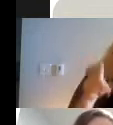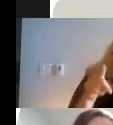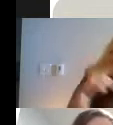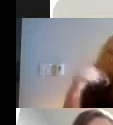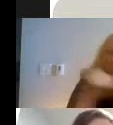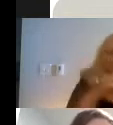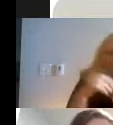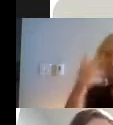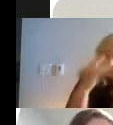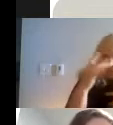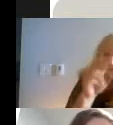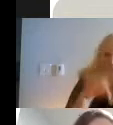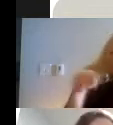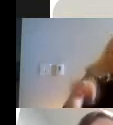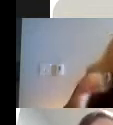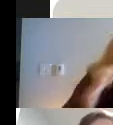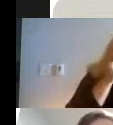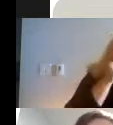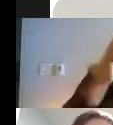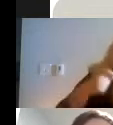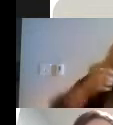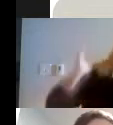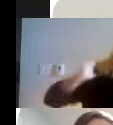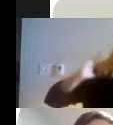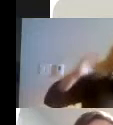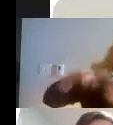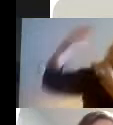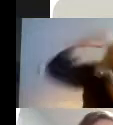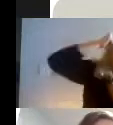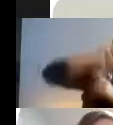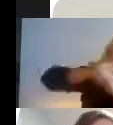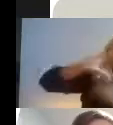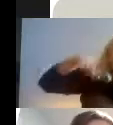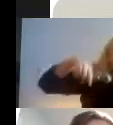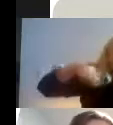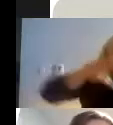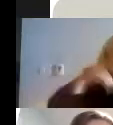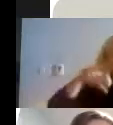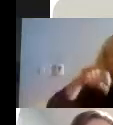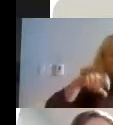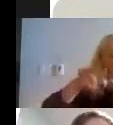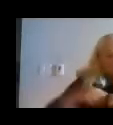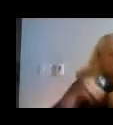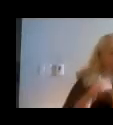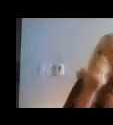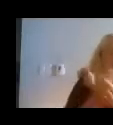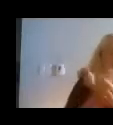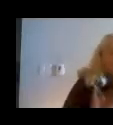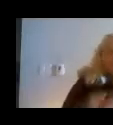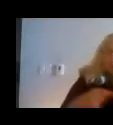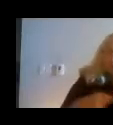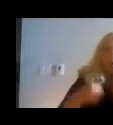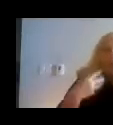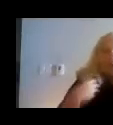of colonial violence. And we don't necessarily need more research that demonstrates these health disparities, but what